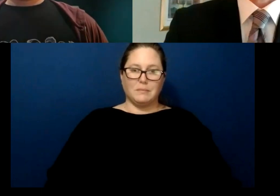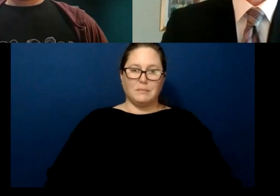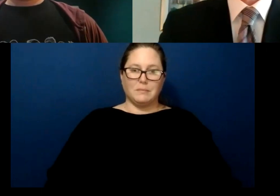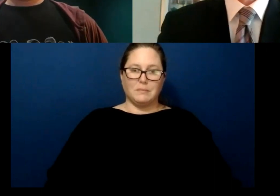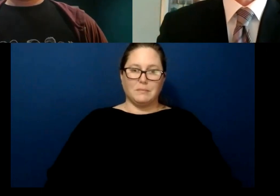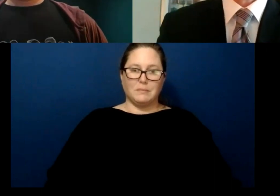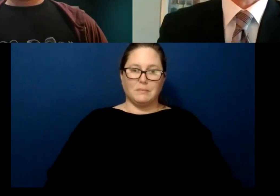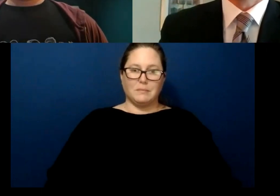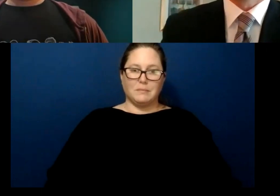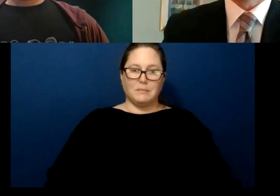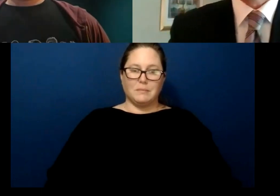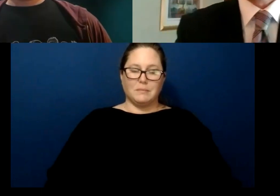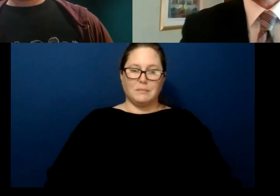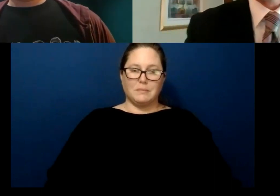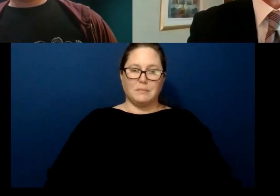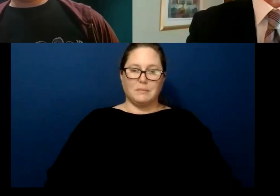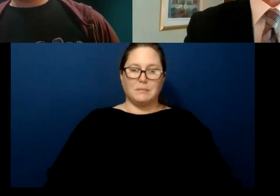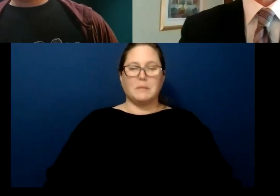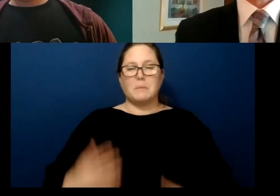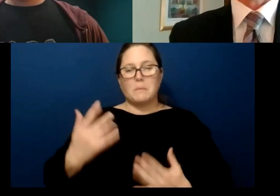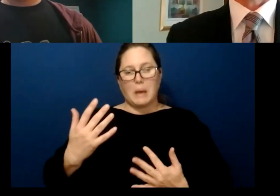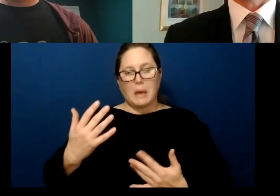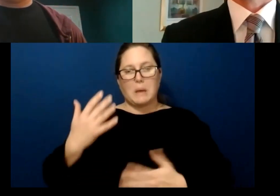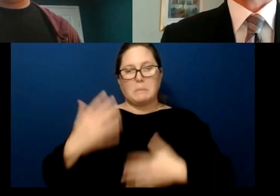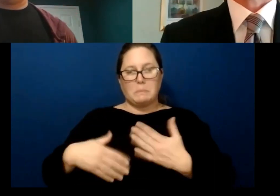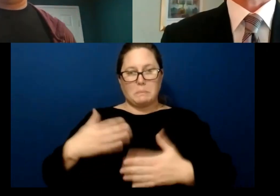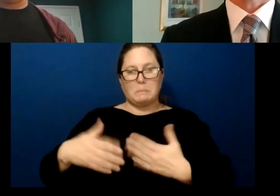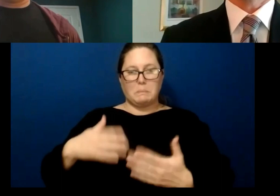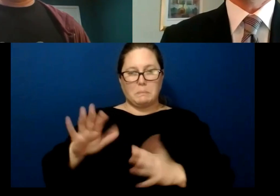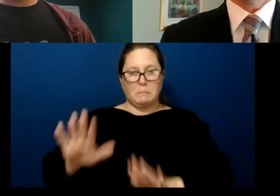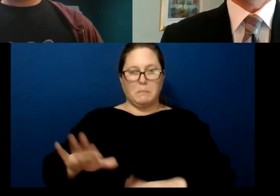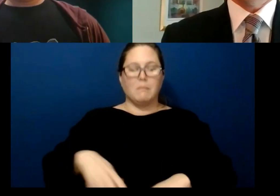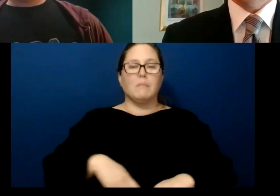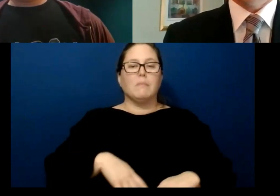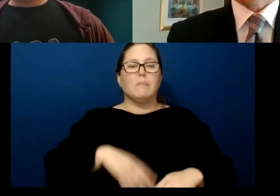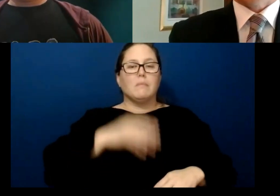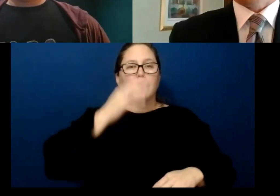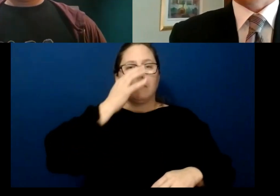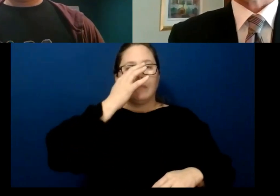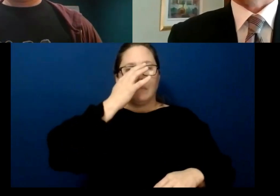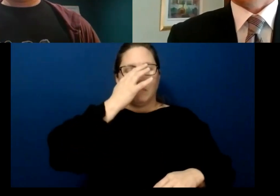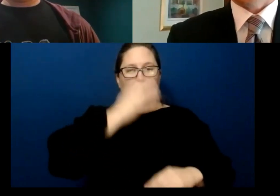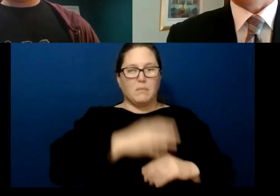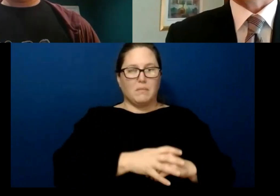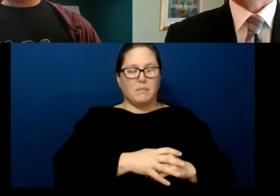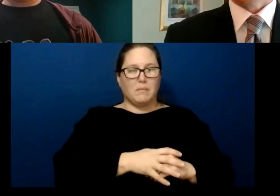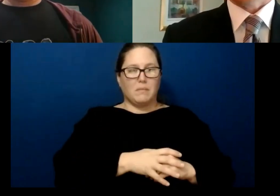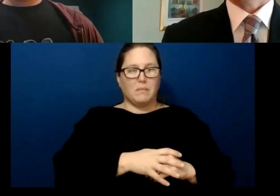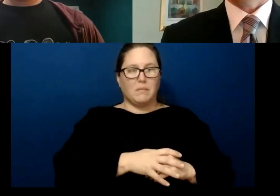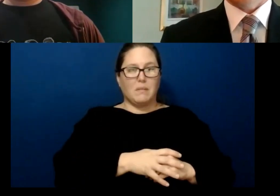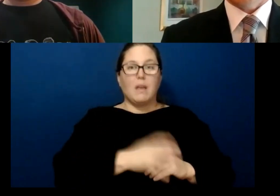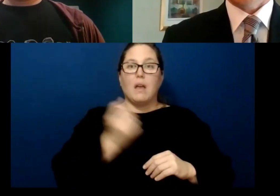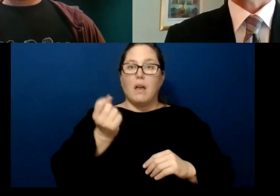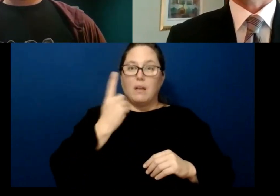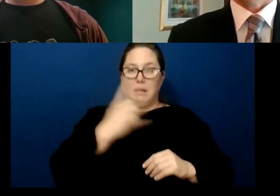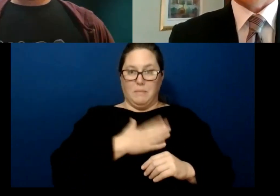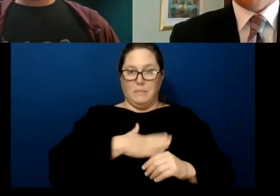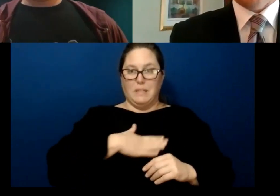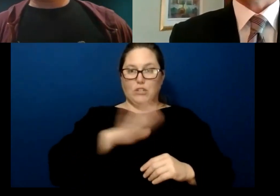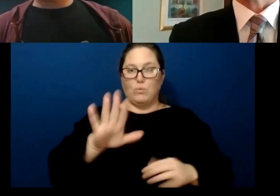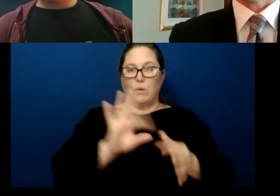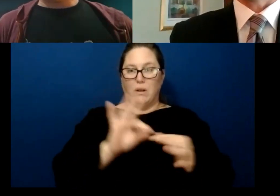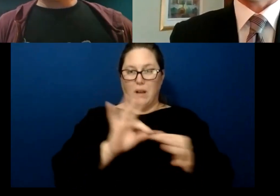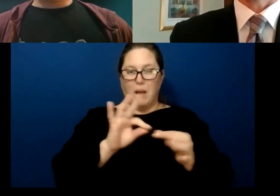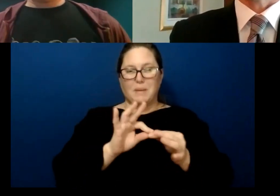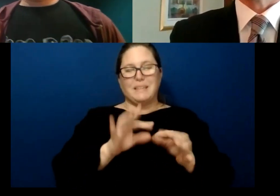Well, as she does that, I want to remind everybody to please keep your comments focused on our topic today in the chat so we can